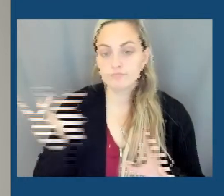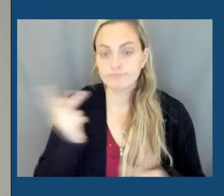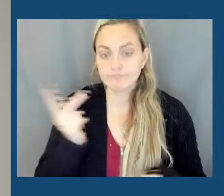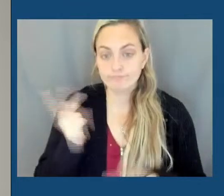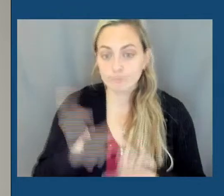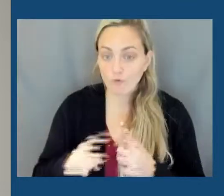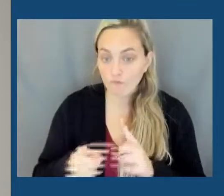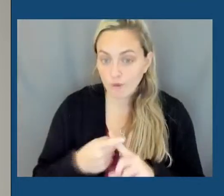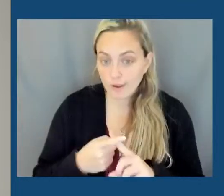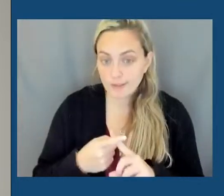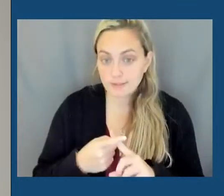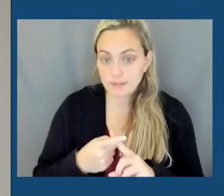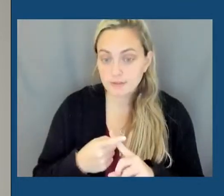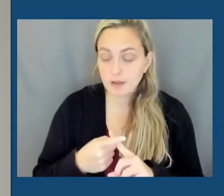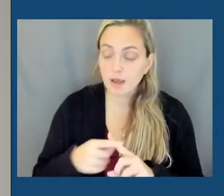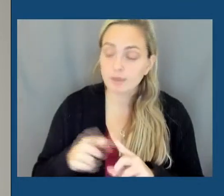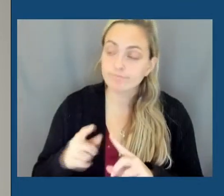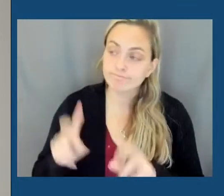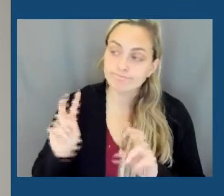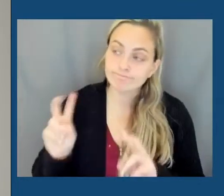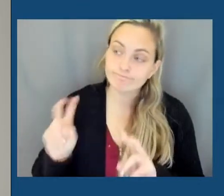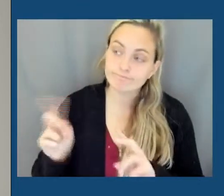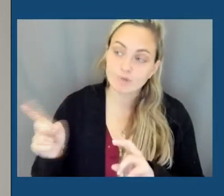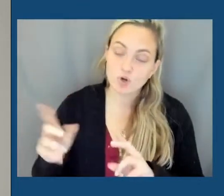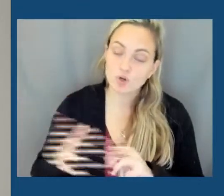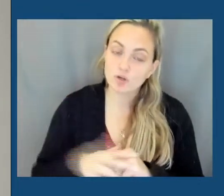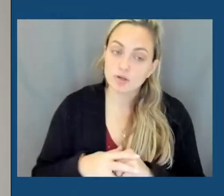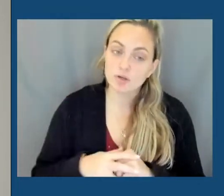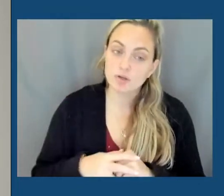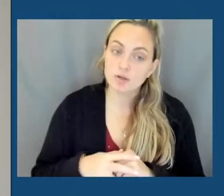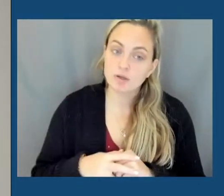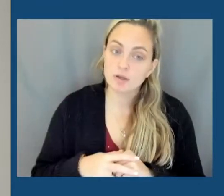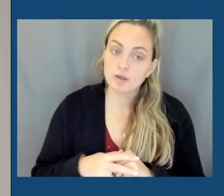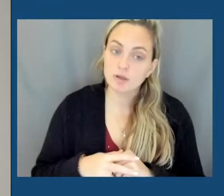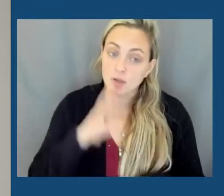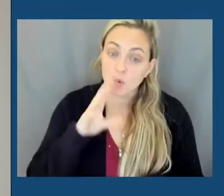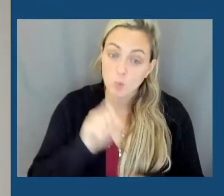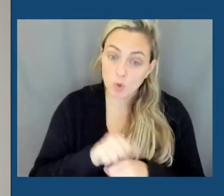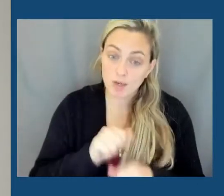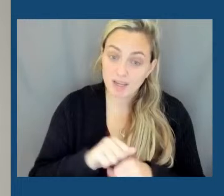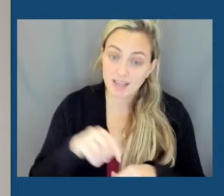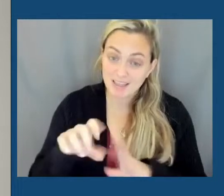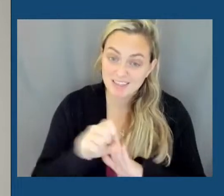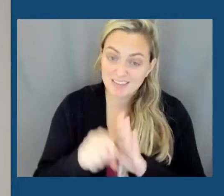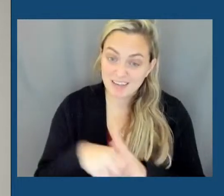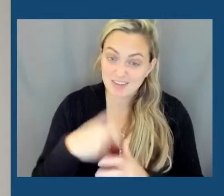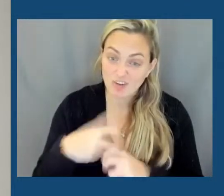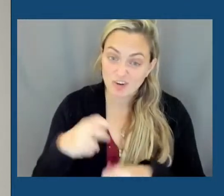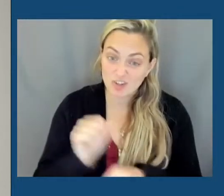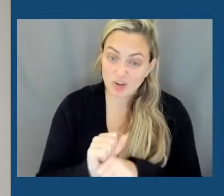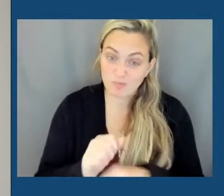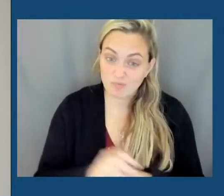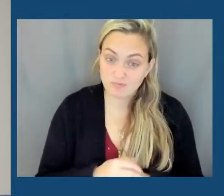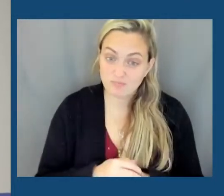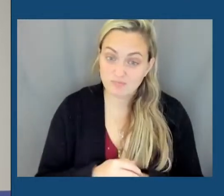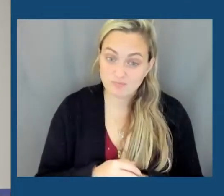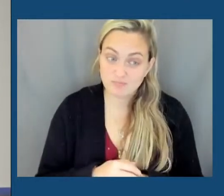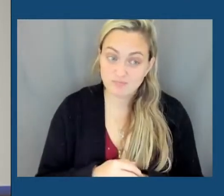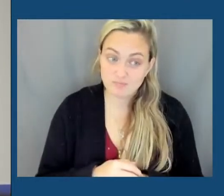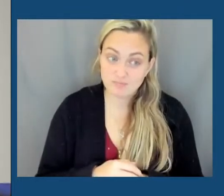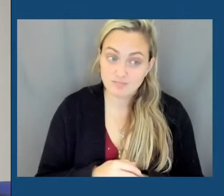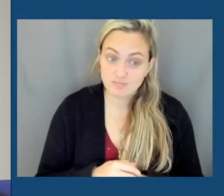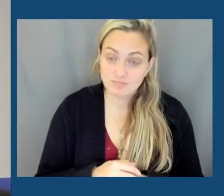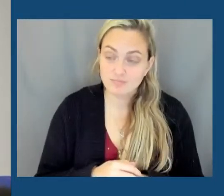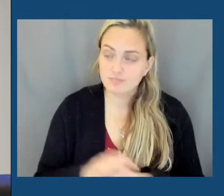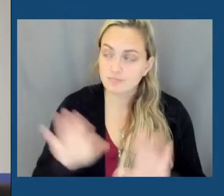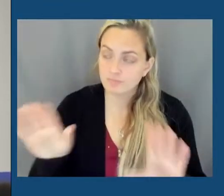friends. I admire her. Guys, being governor of this state is a hard job, okay? Just so you know, cut her some